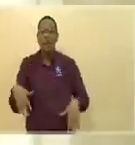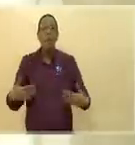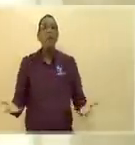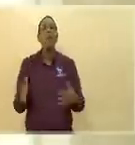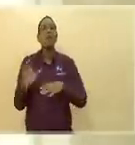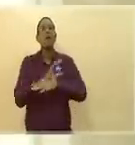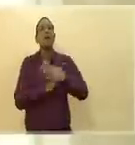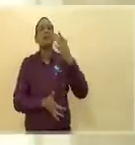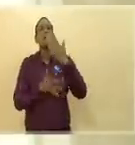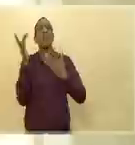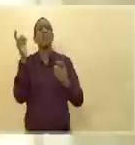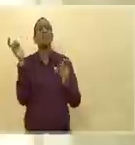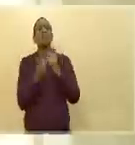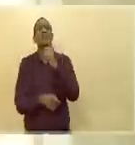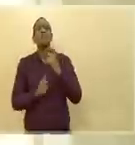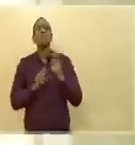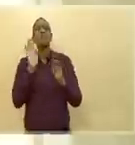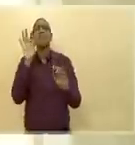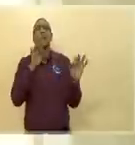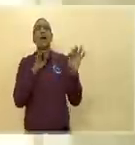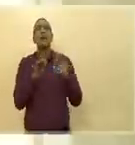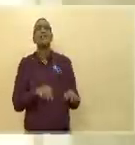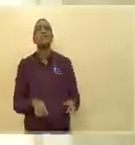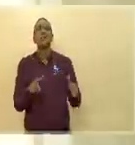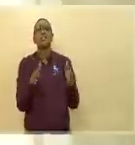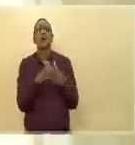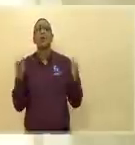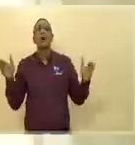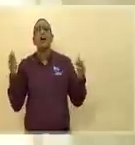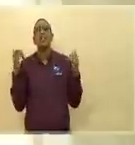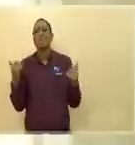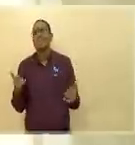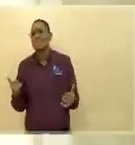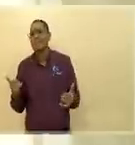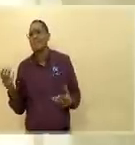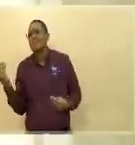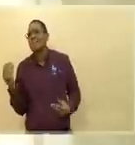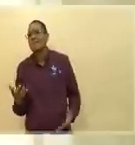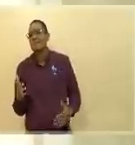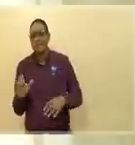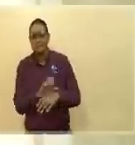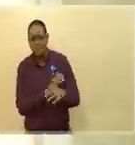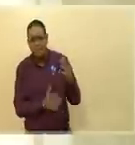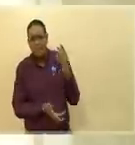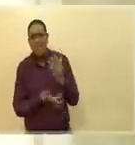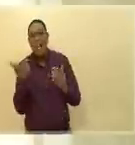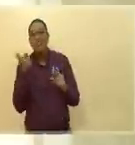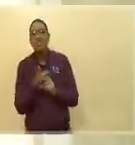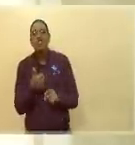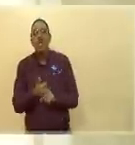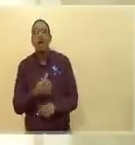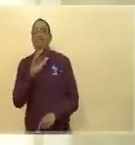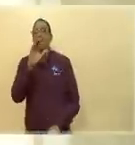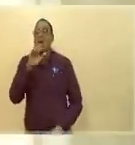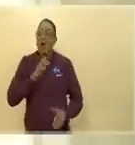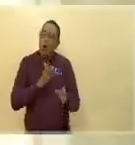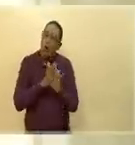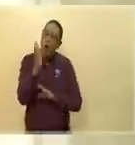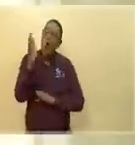digital transformation that I'd like to highlight, which is why we're here today, is the digitization of core registries.